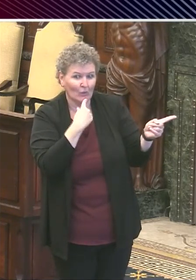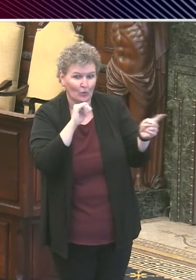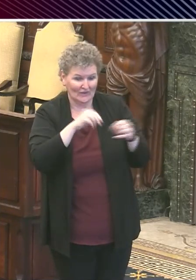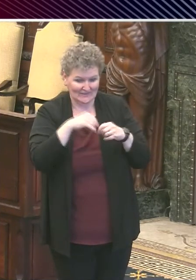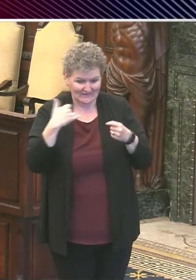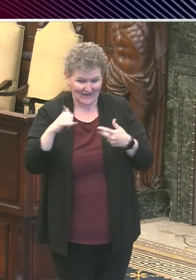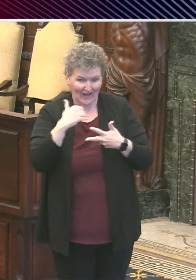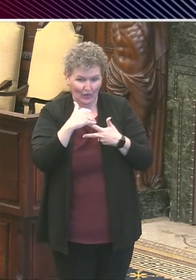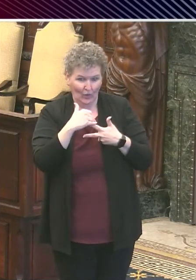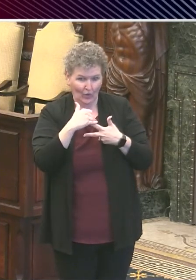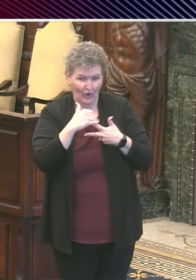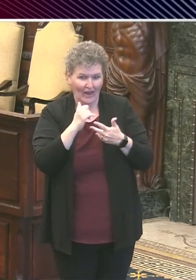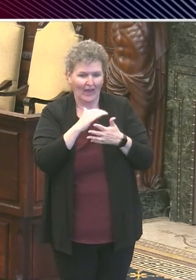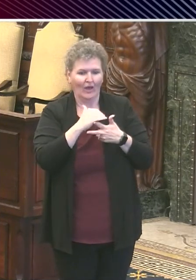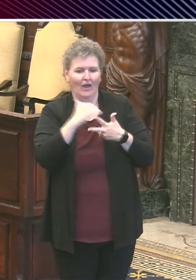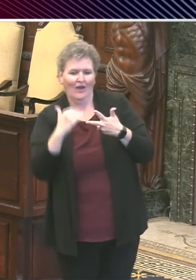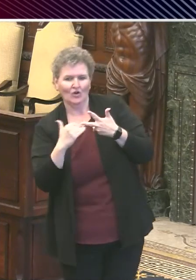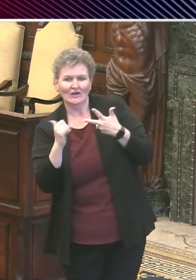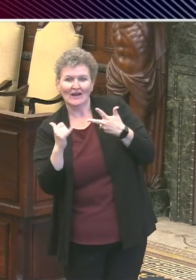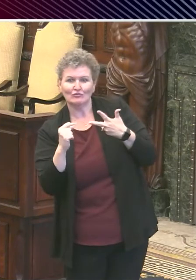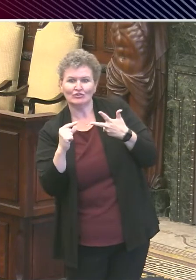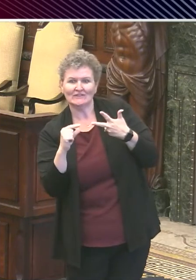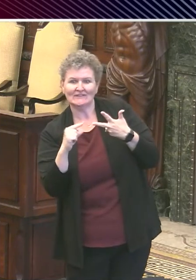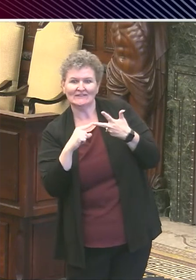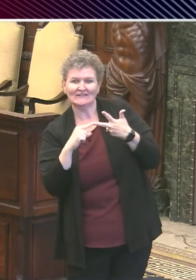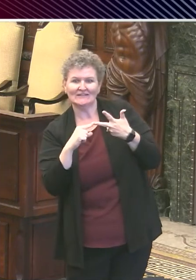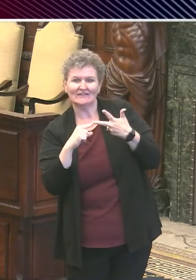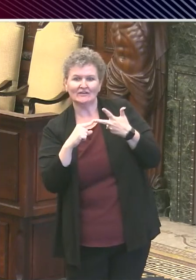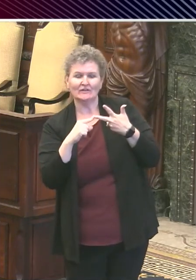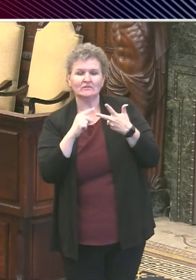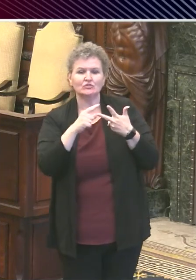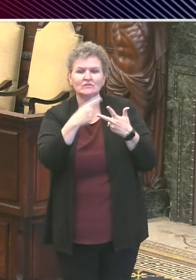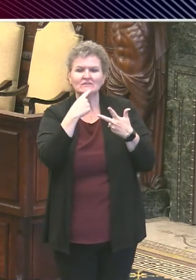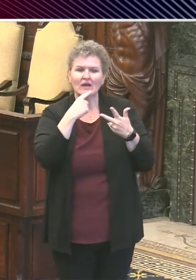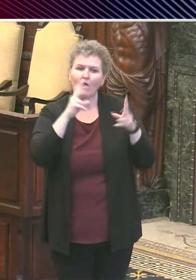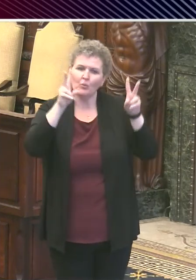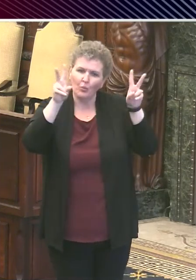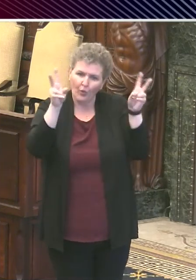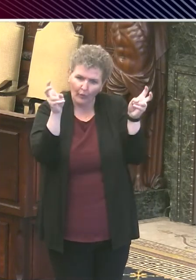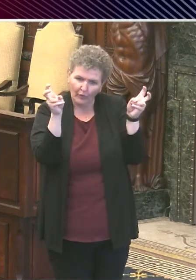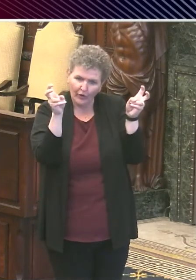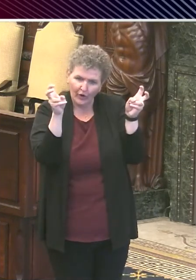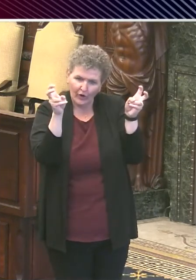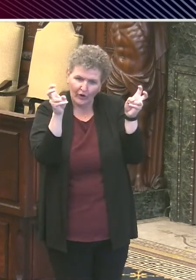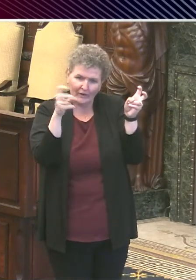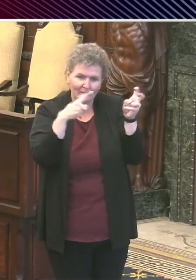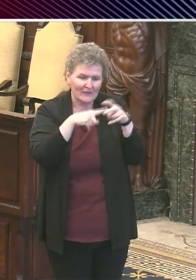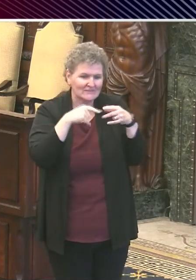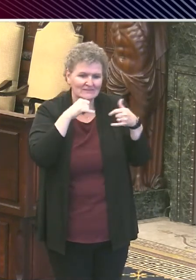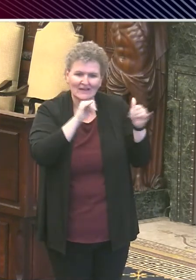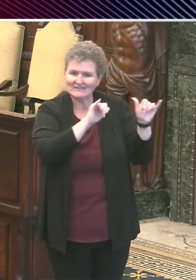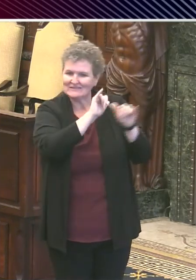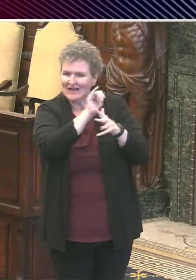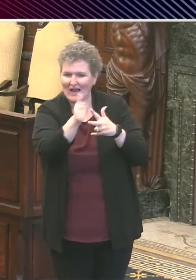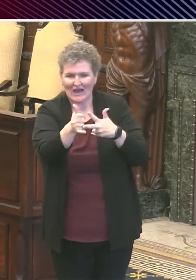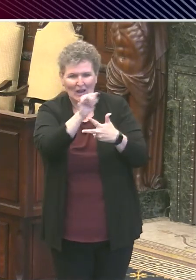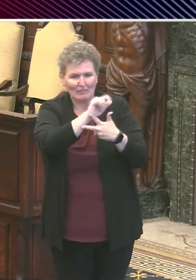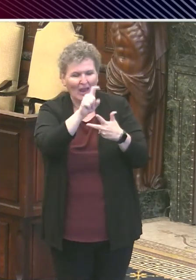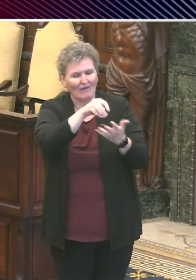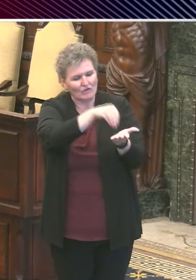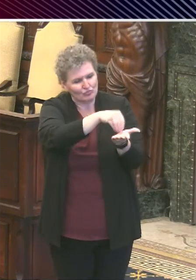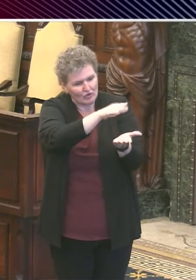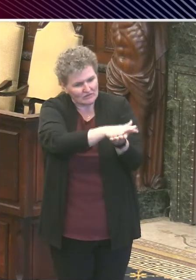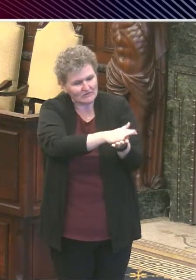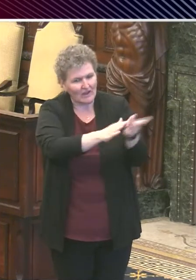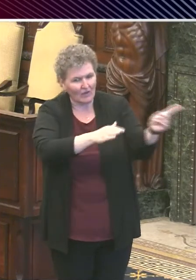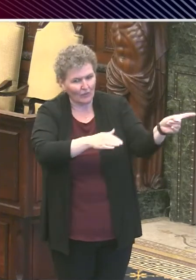different. And I know news reports have said, have quoted you, but doesn't hold the same weight. I understand the question. So